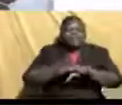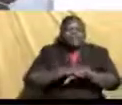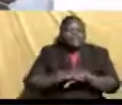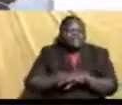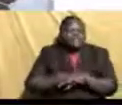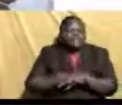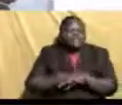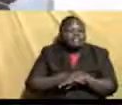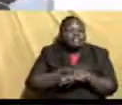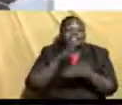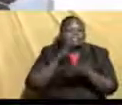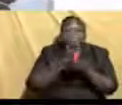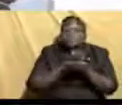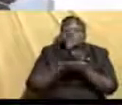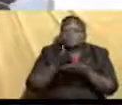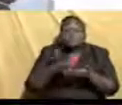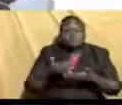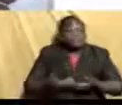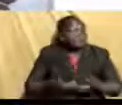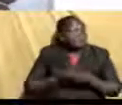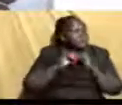this was a fibroid, not a baby.